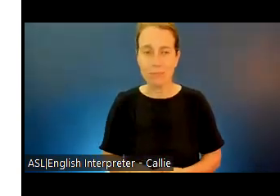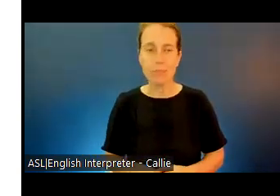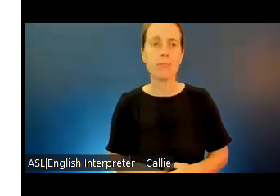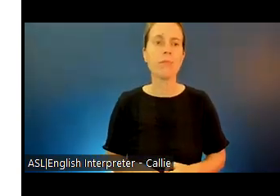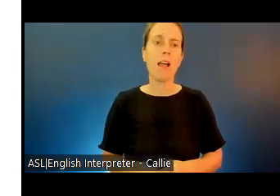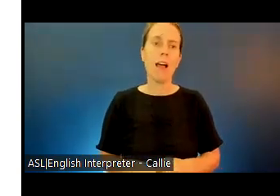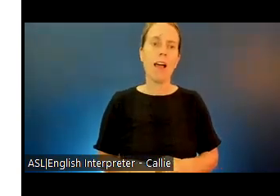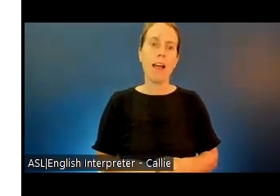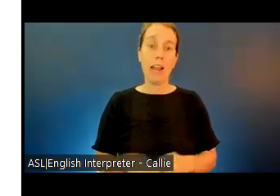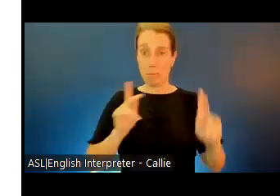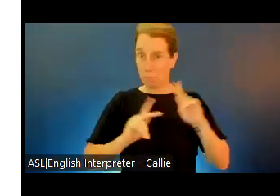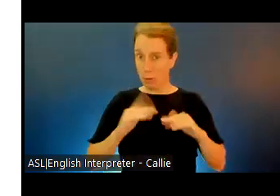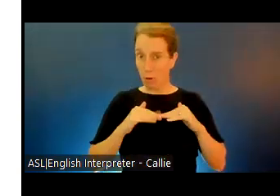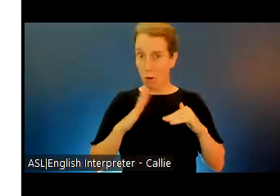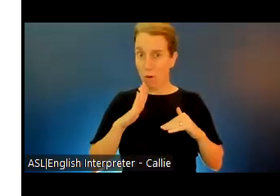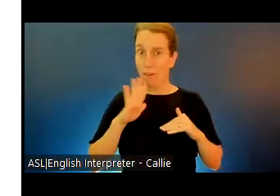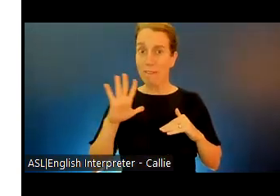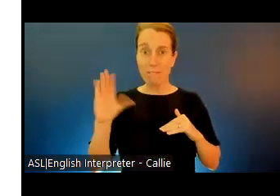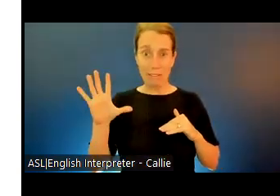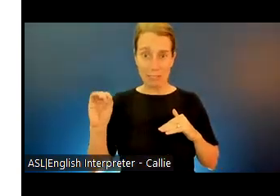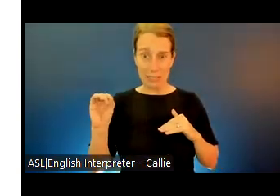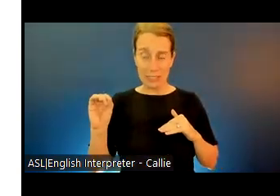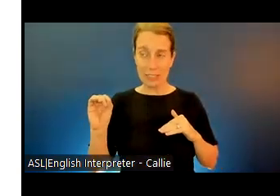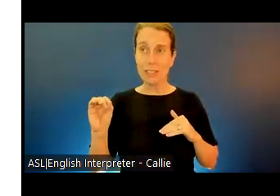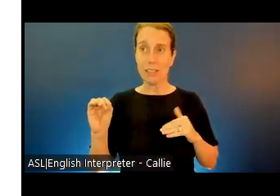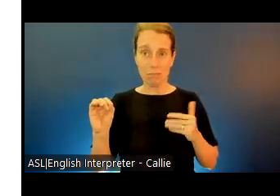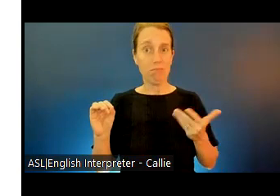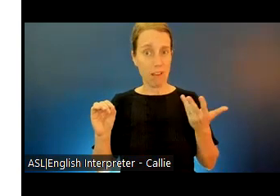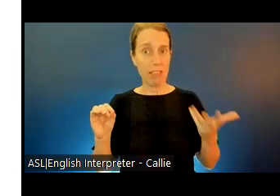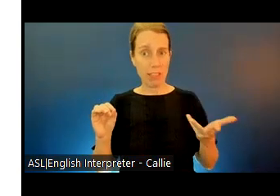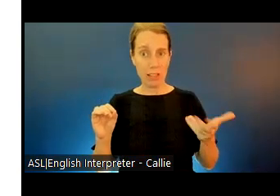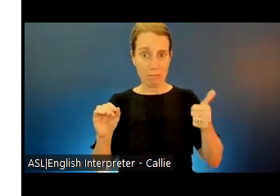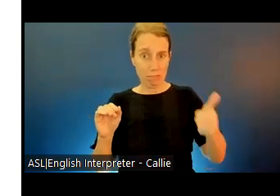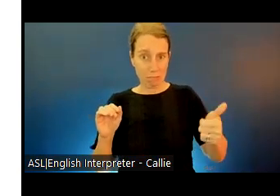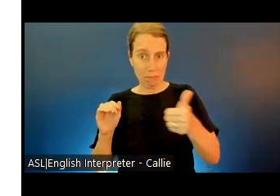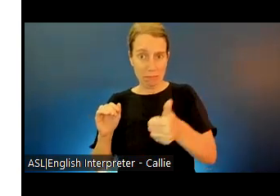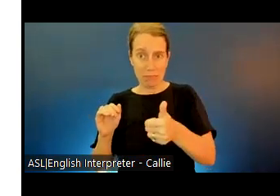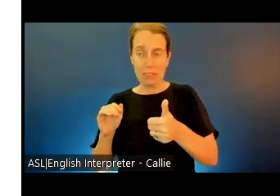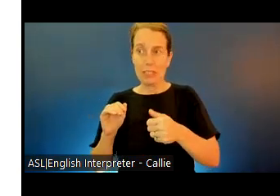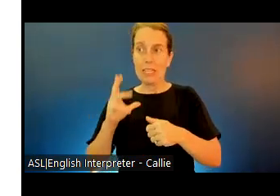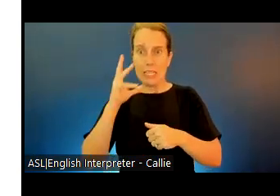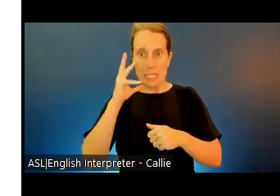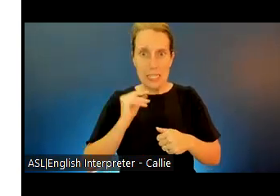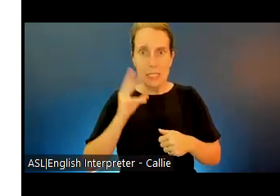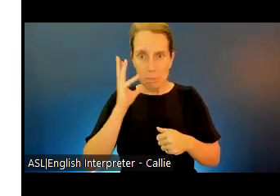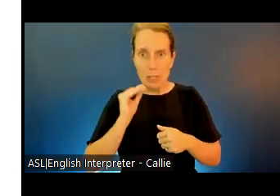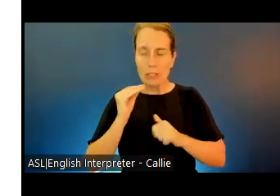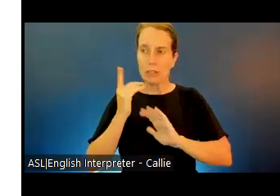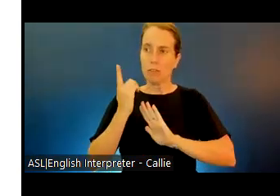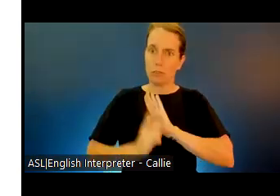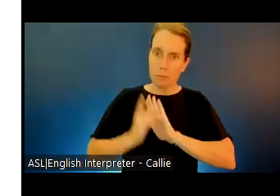over 50 experience many of the aspects of things that are related to ableism and aging and